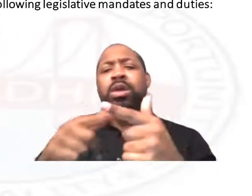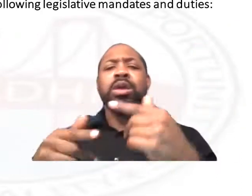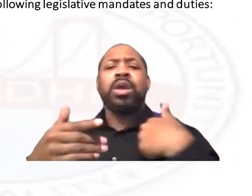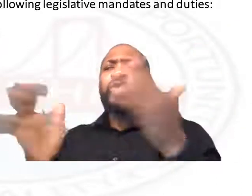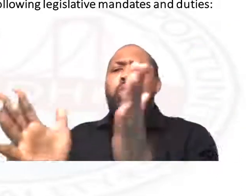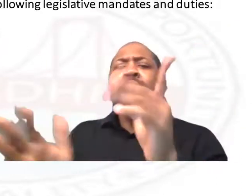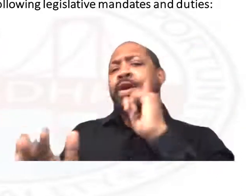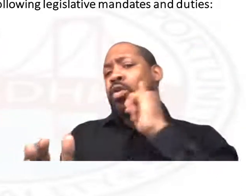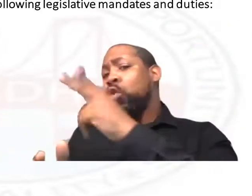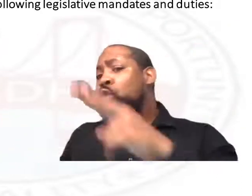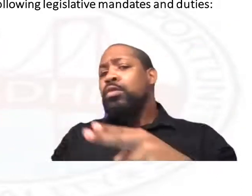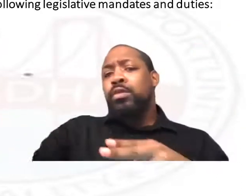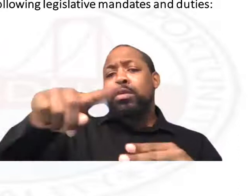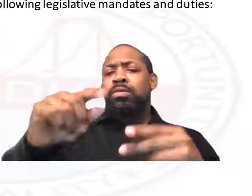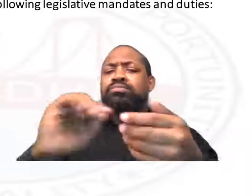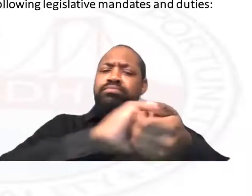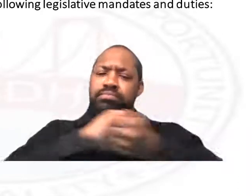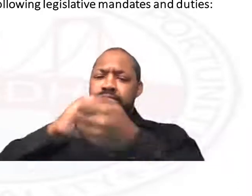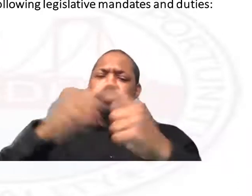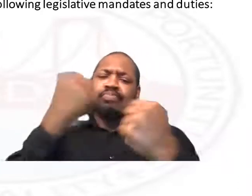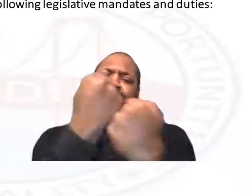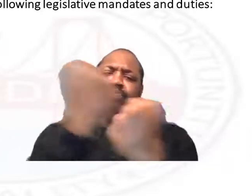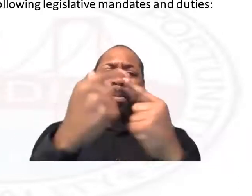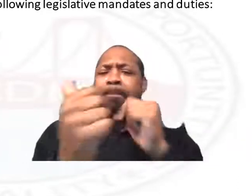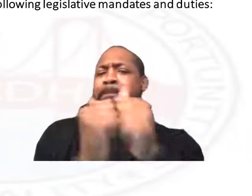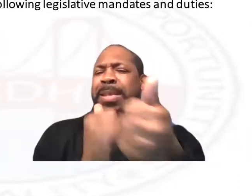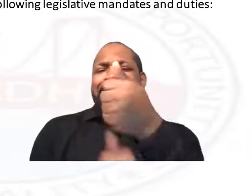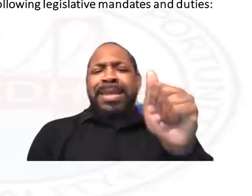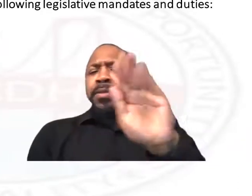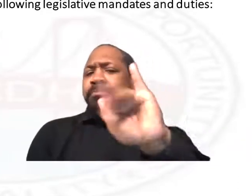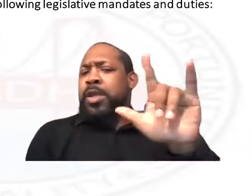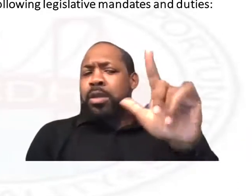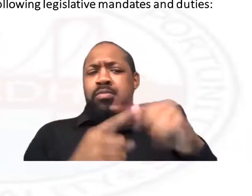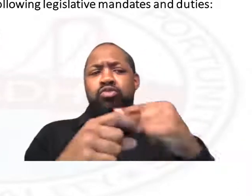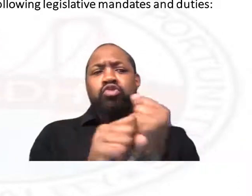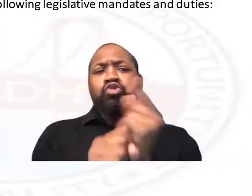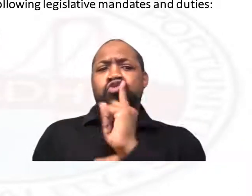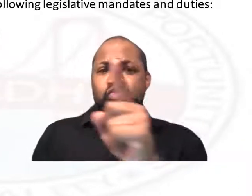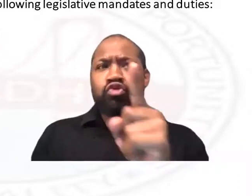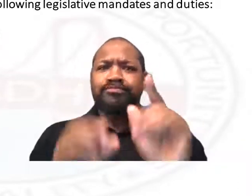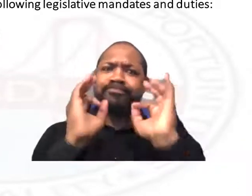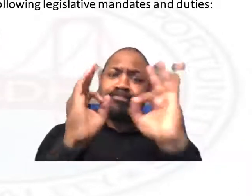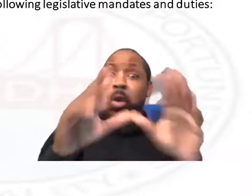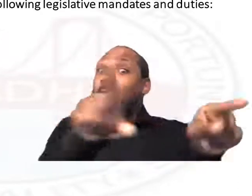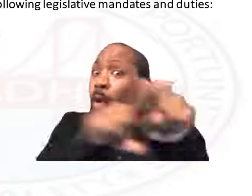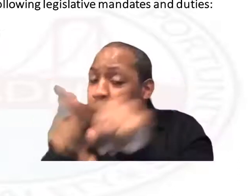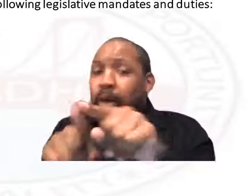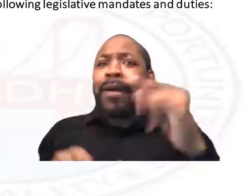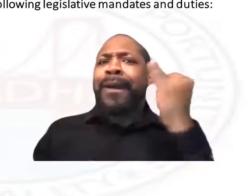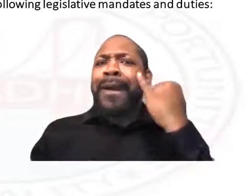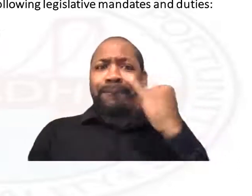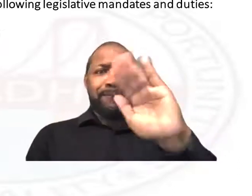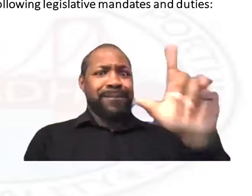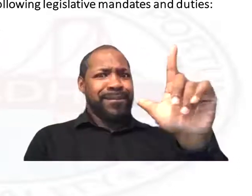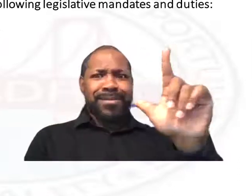to the voices and needs that are there, and encourage the deaf and hard of hearing community to be able to advocate and pass any bills